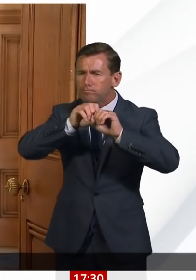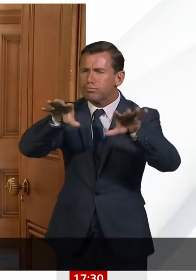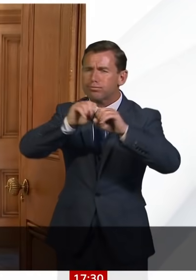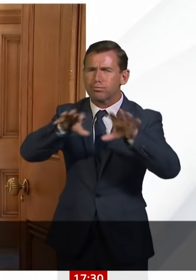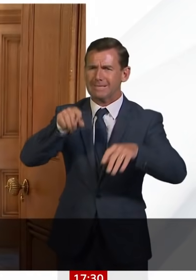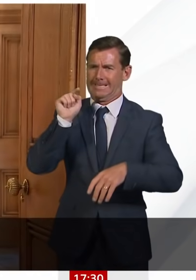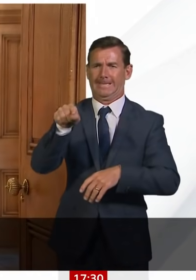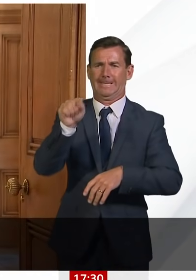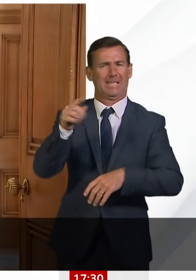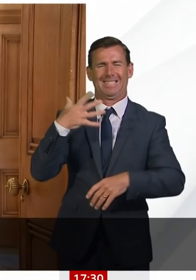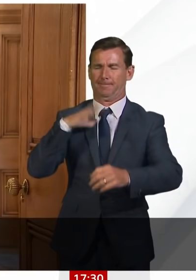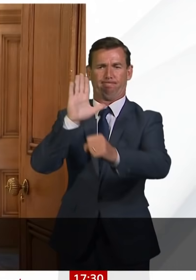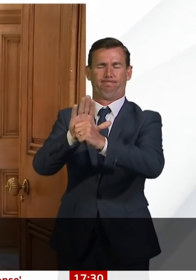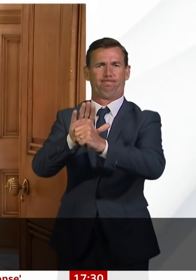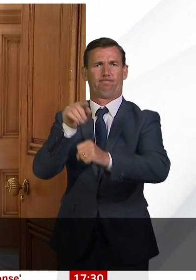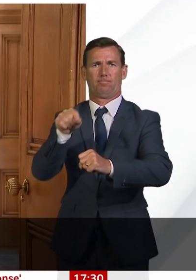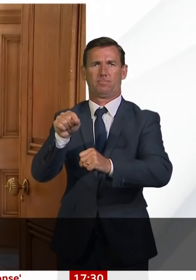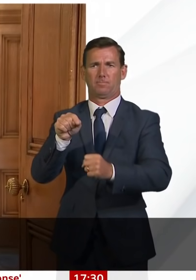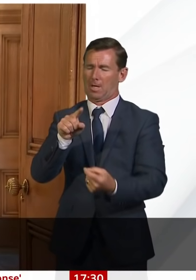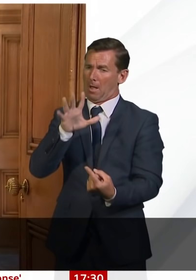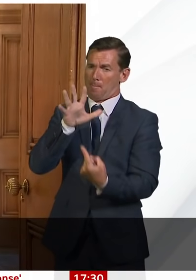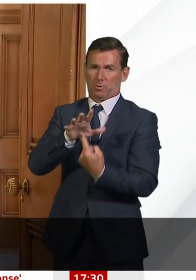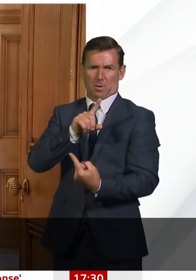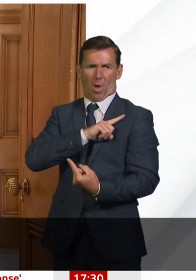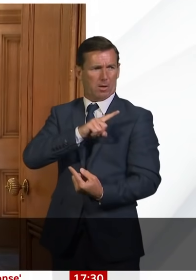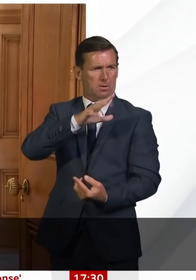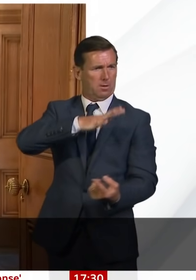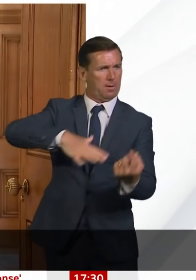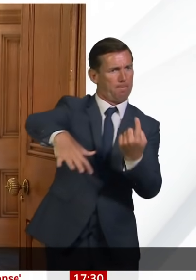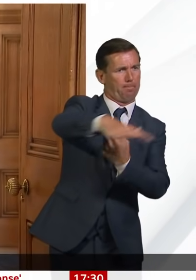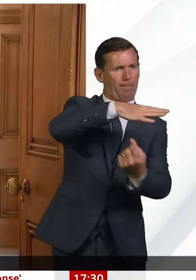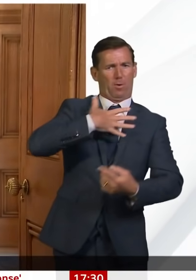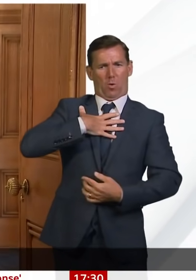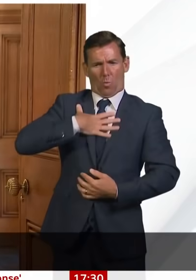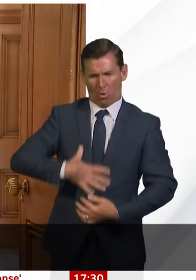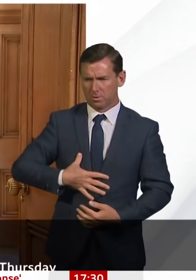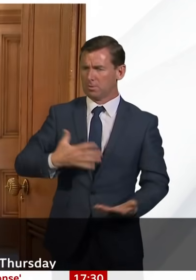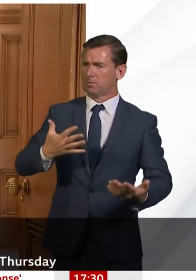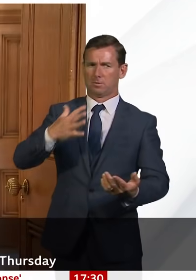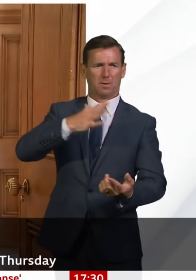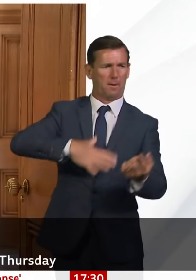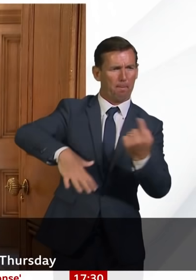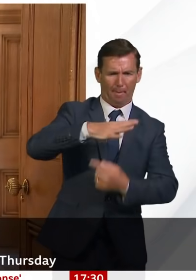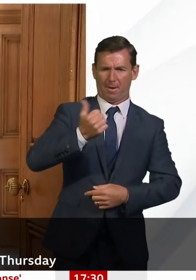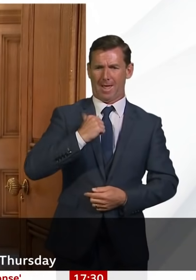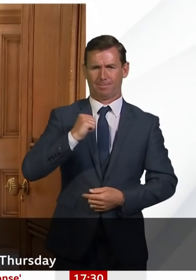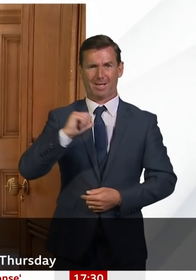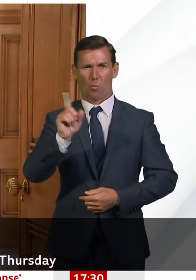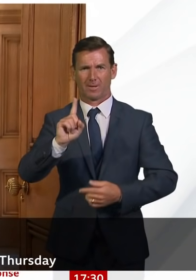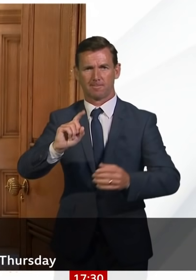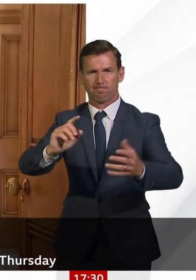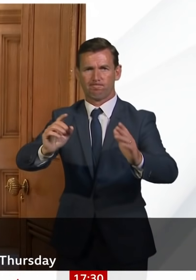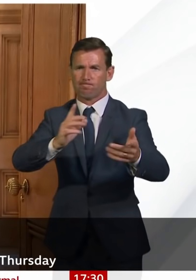incredibly important, because what the public want and what the public should be able to expect is high quality